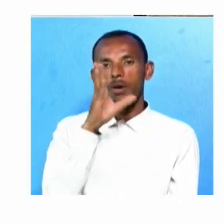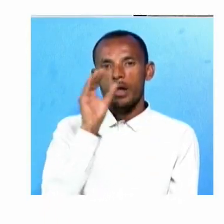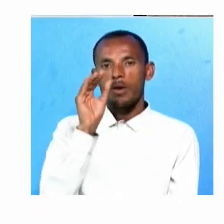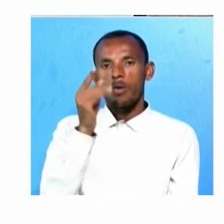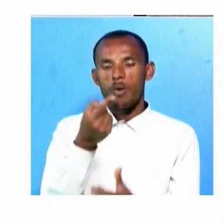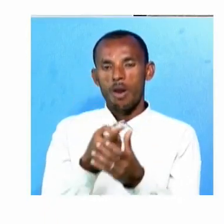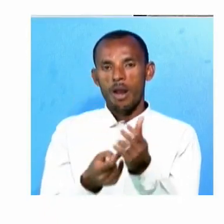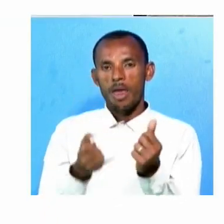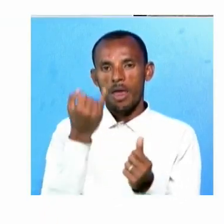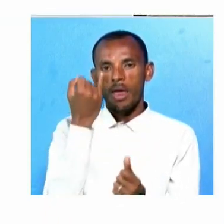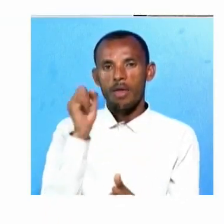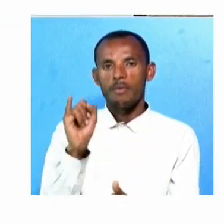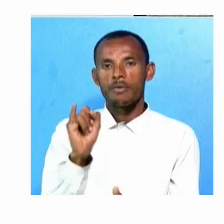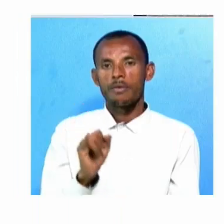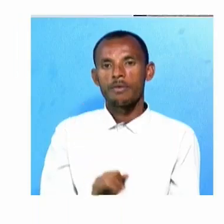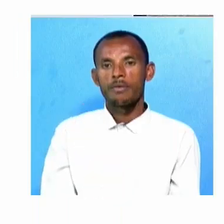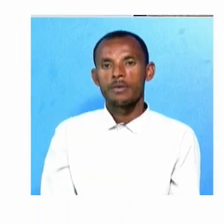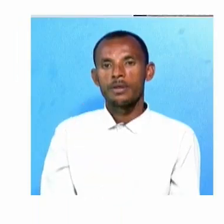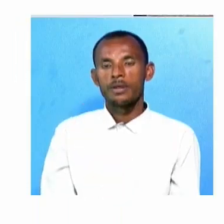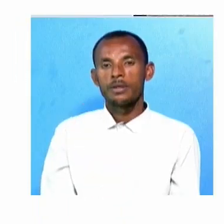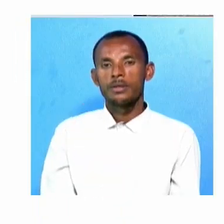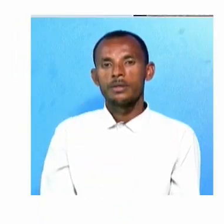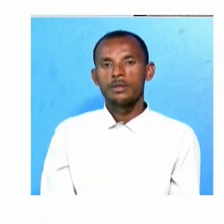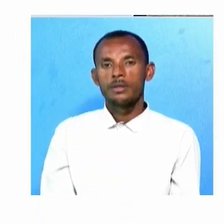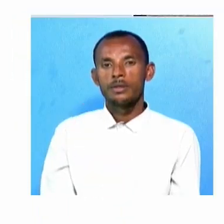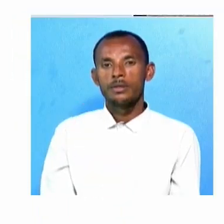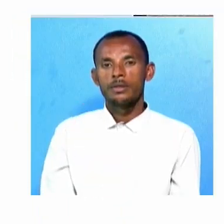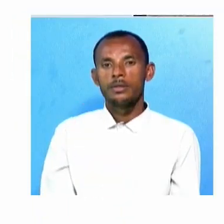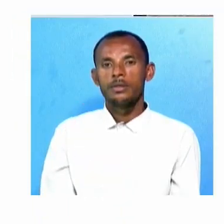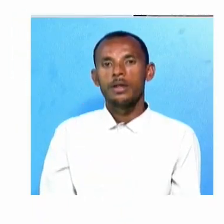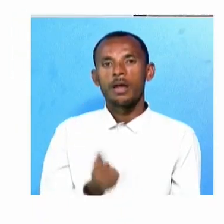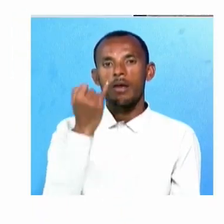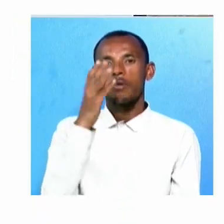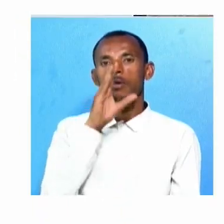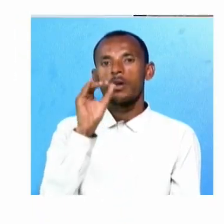and only if